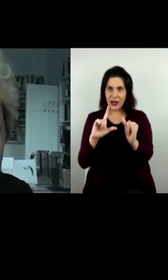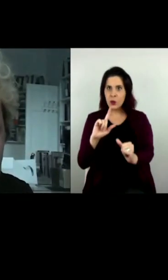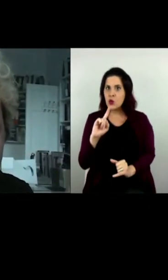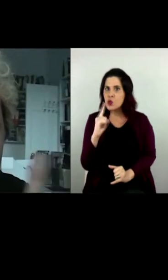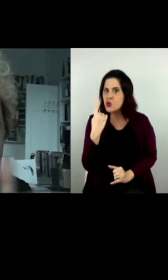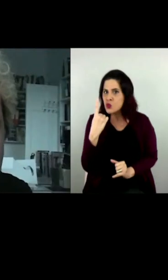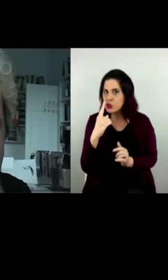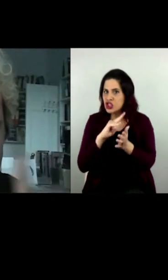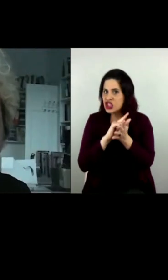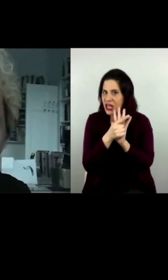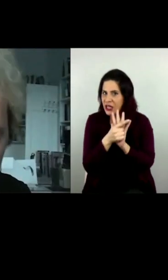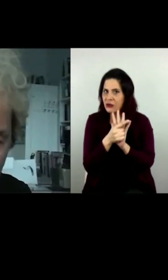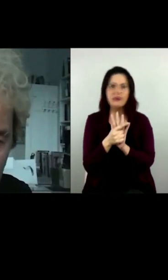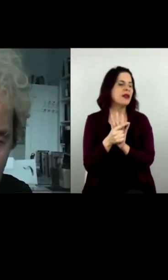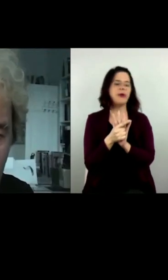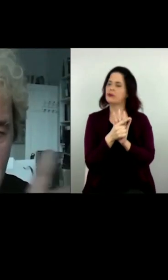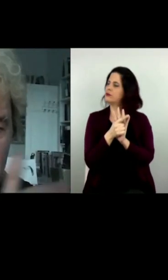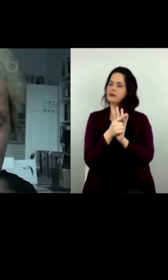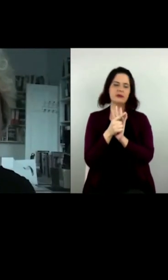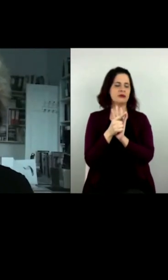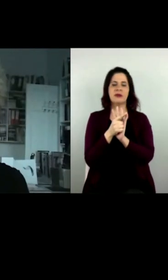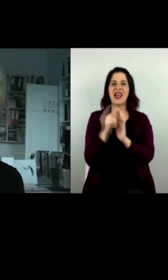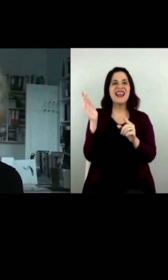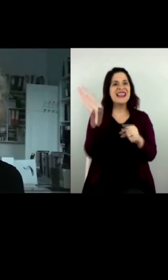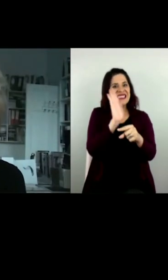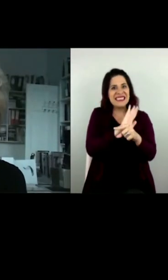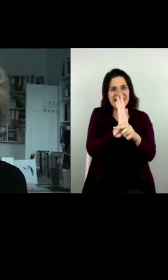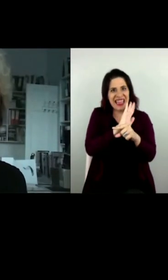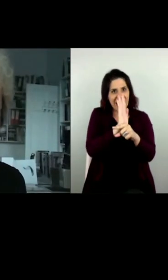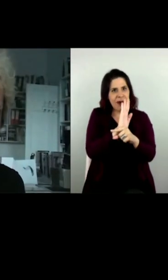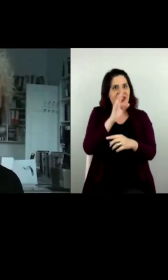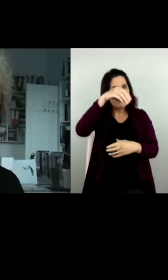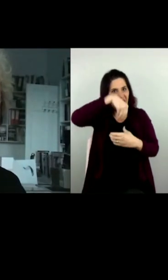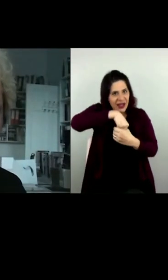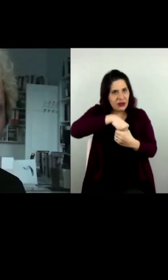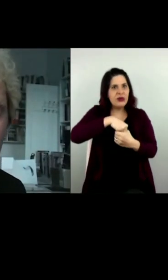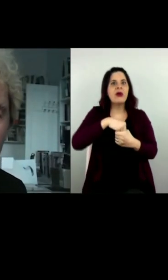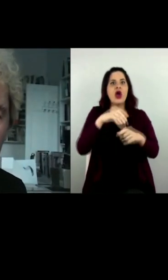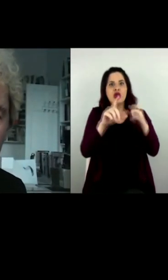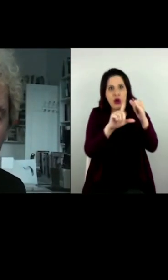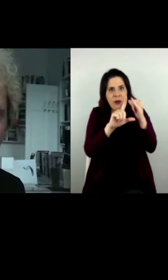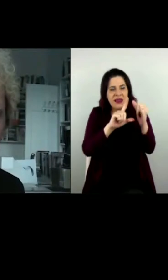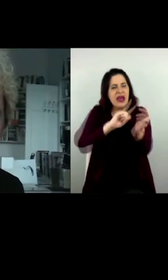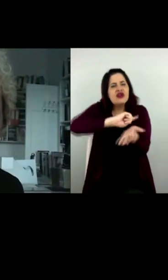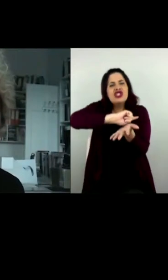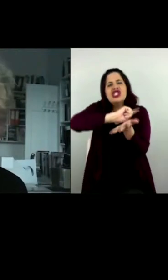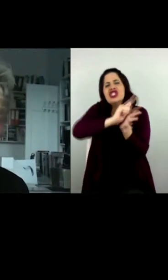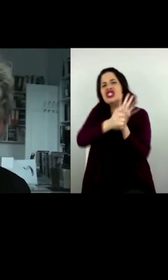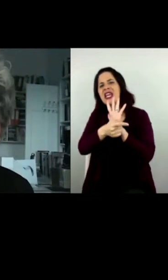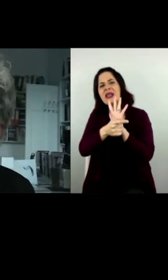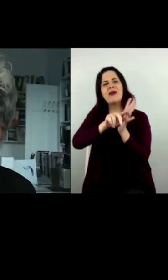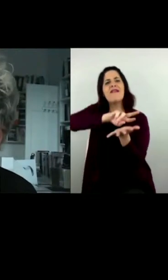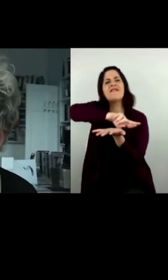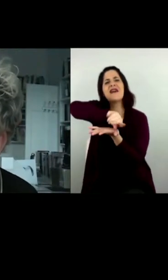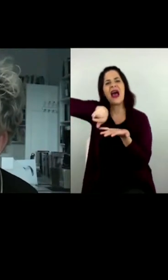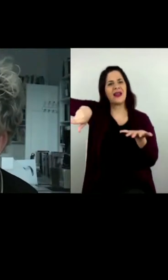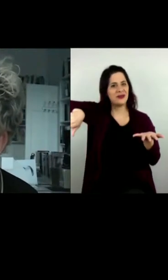cinema. It's many genres. Documentary is, you know, there's the fiction half and there's a documentary half. And